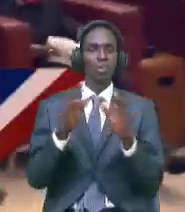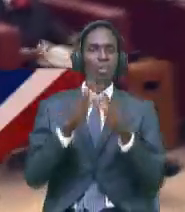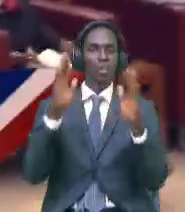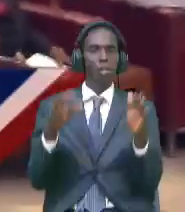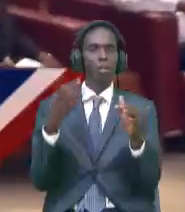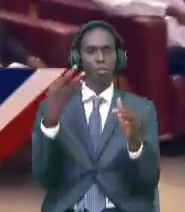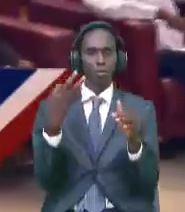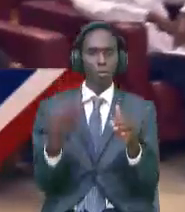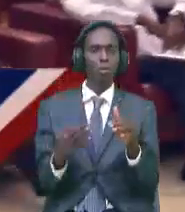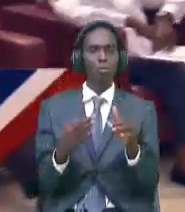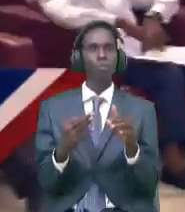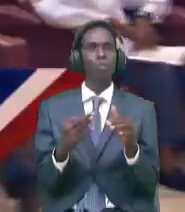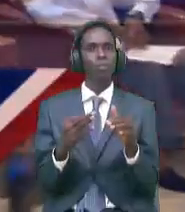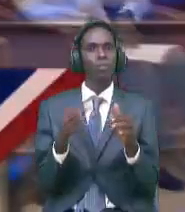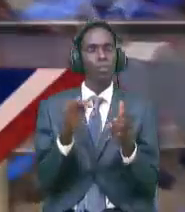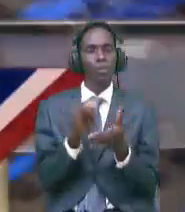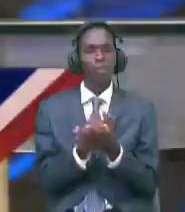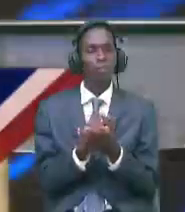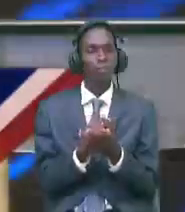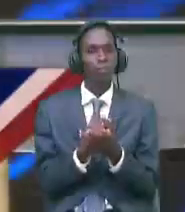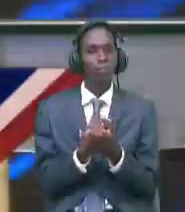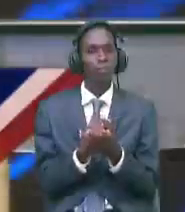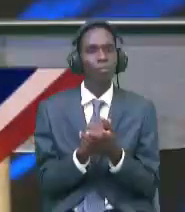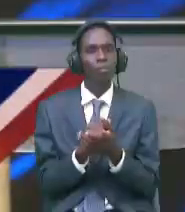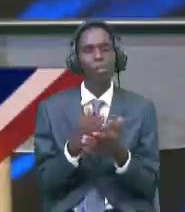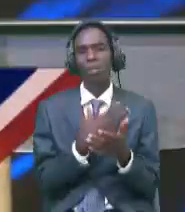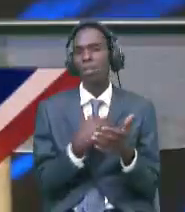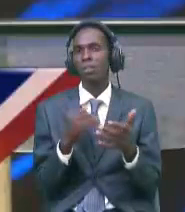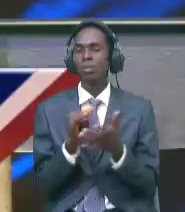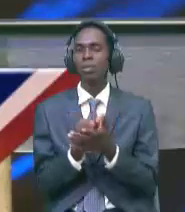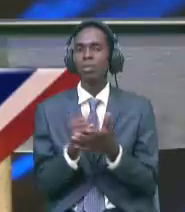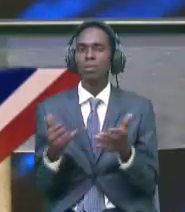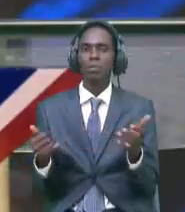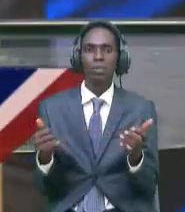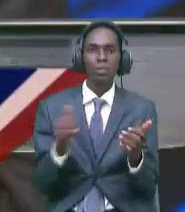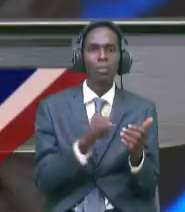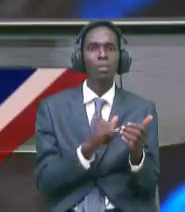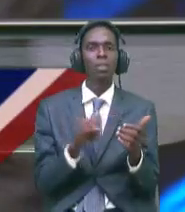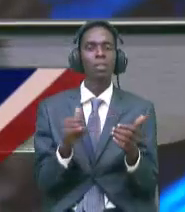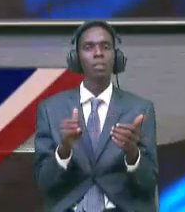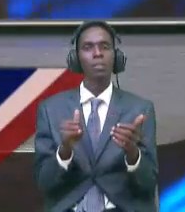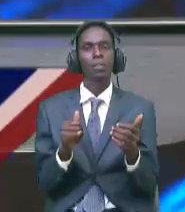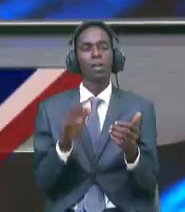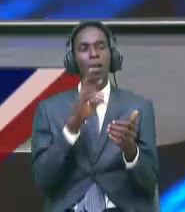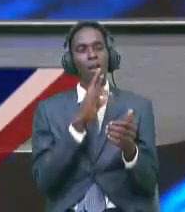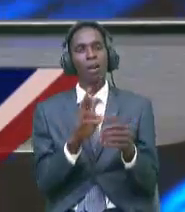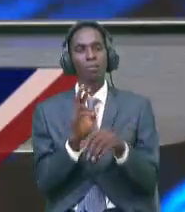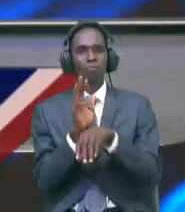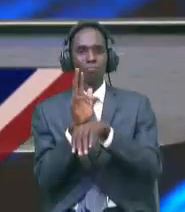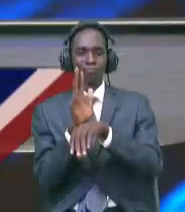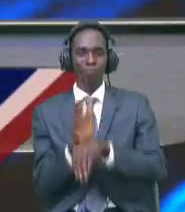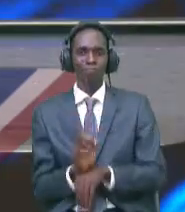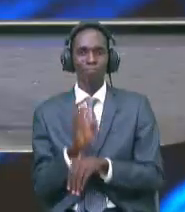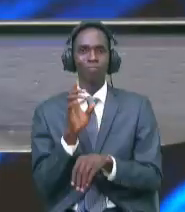that it is the first fruits of Achaia, and that they have addicted